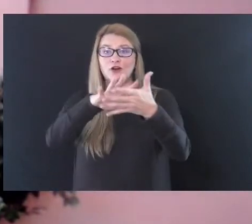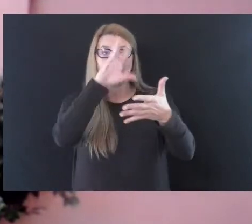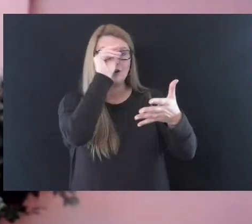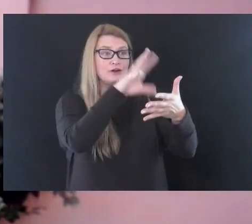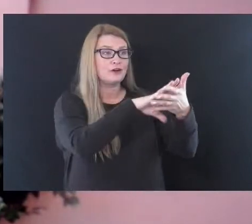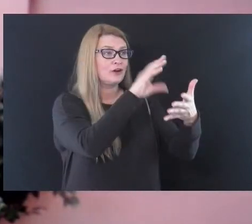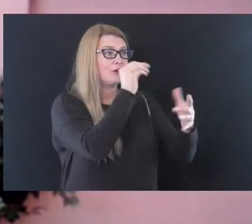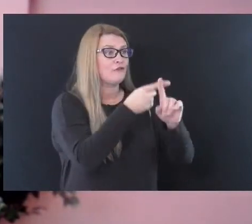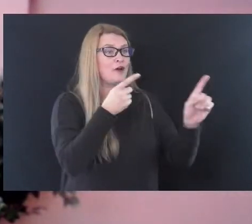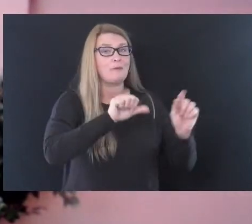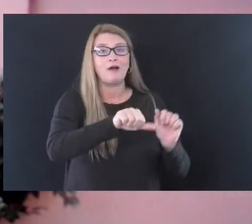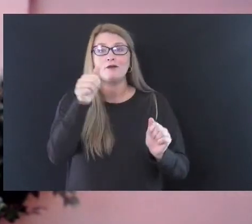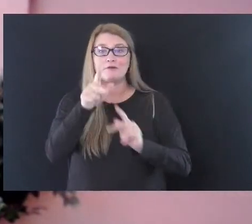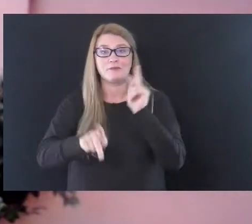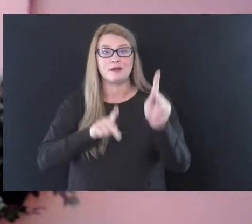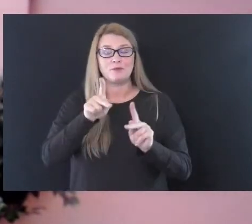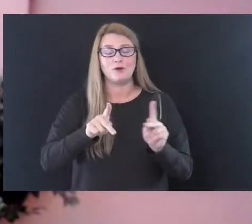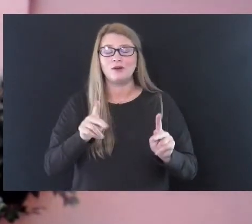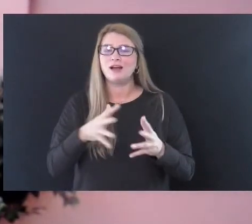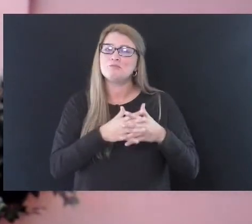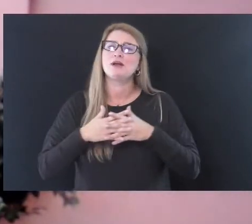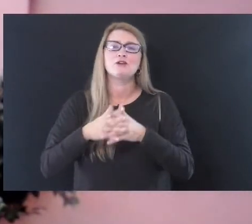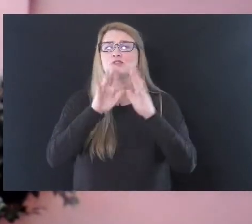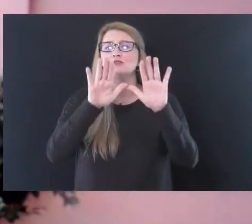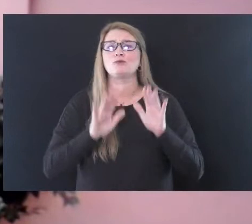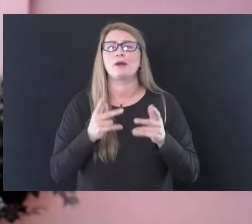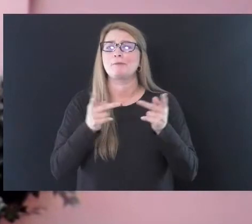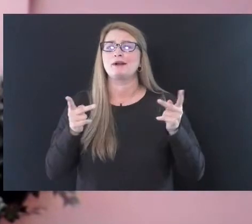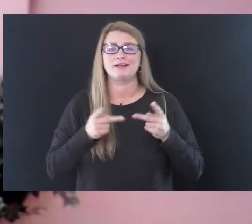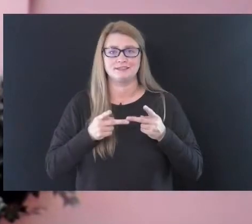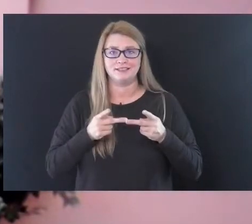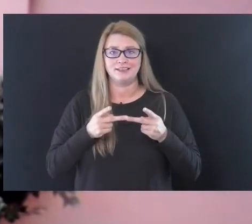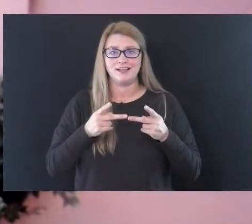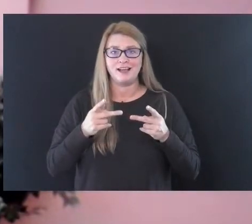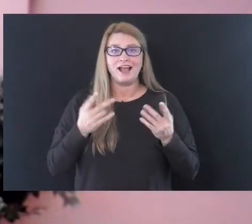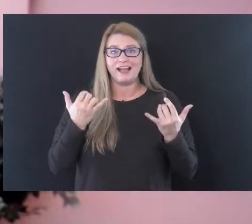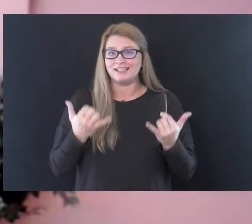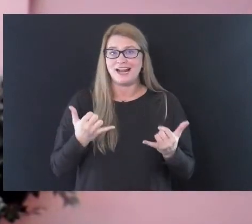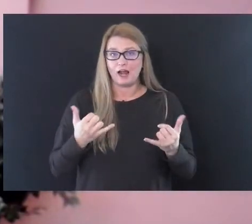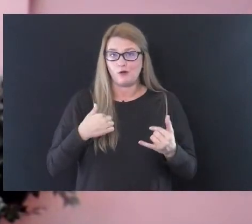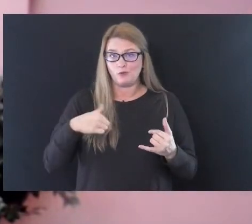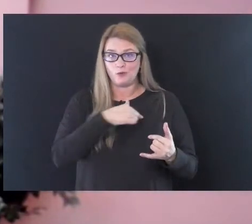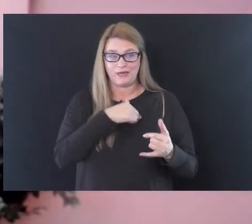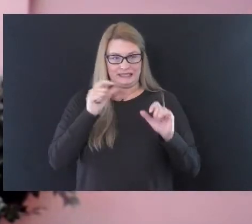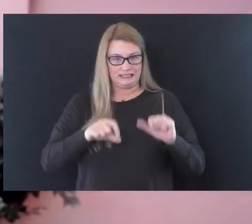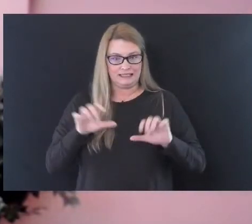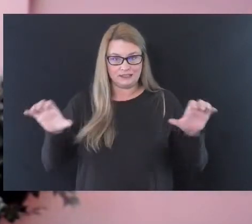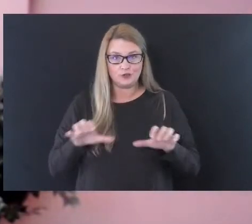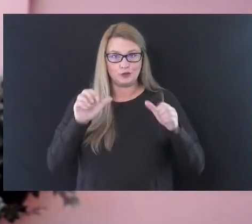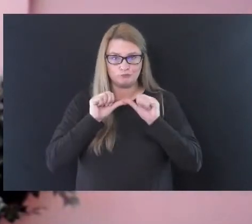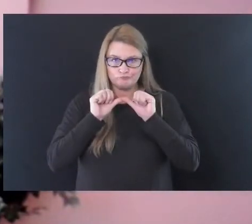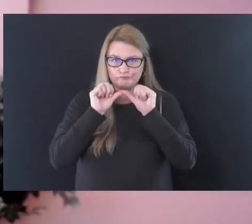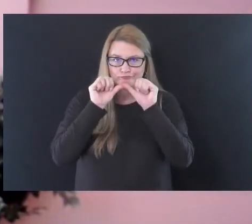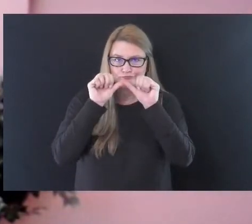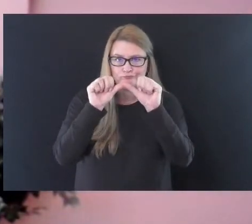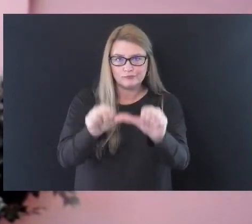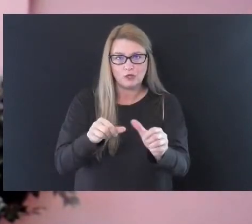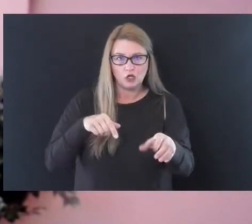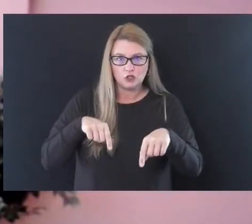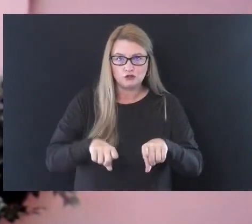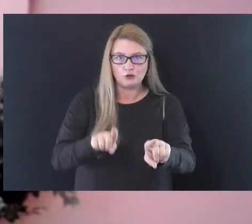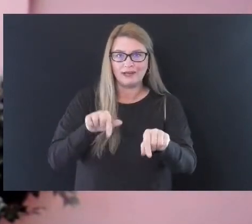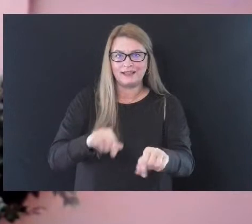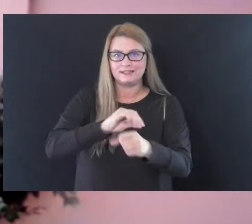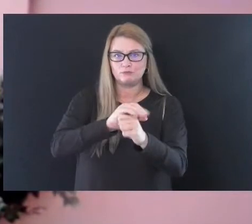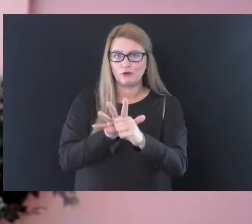America great up to this point, and it's what we need to do to help move through the COVID pandemic in the best